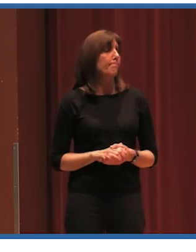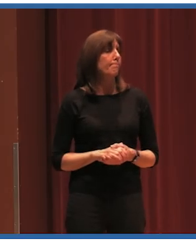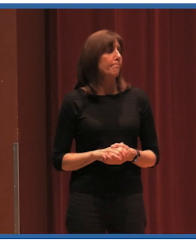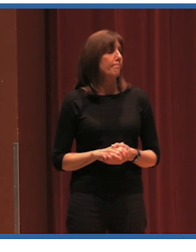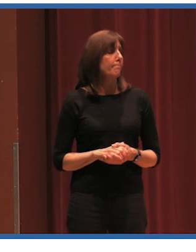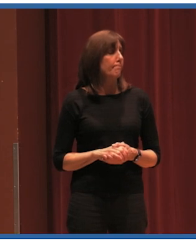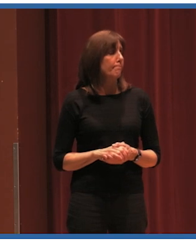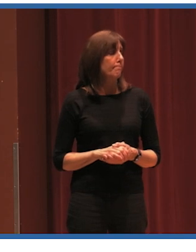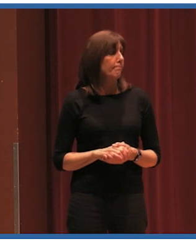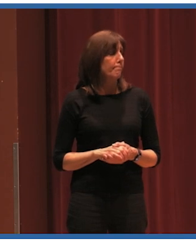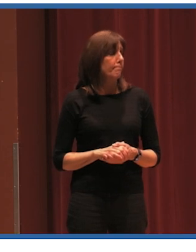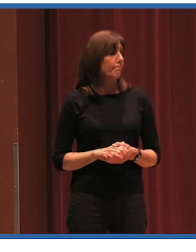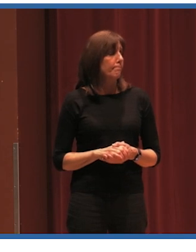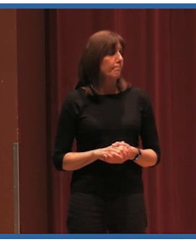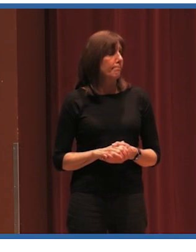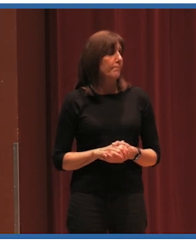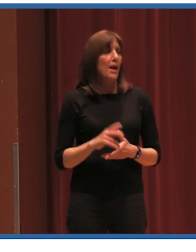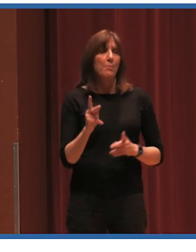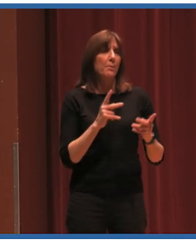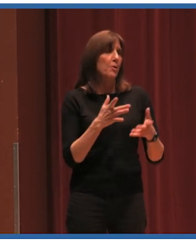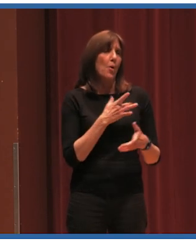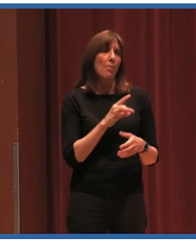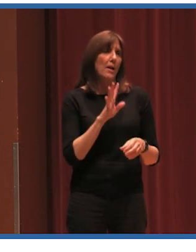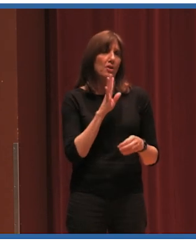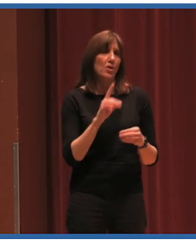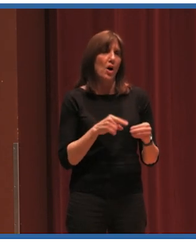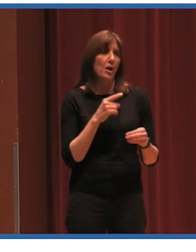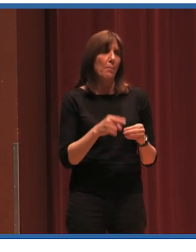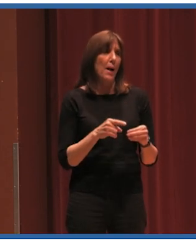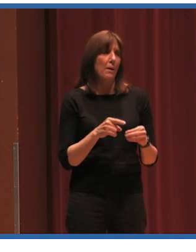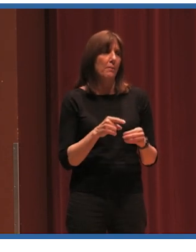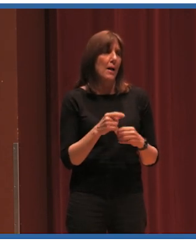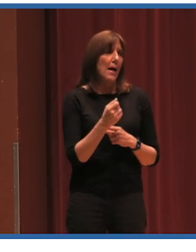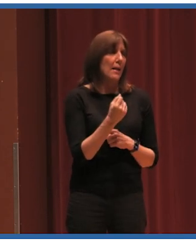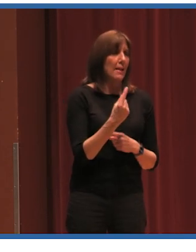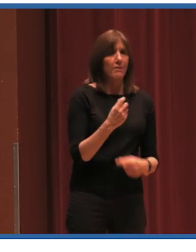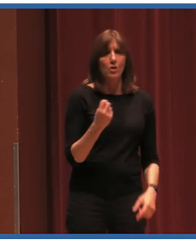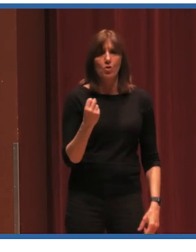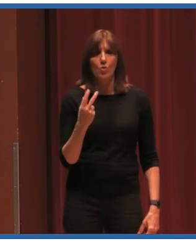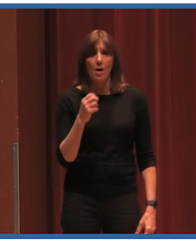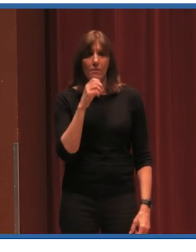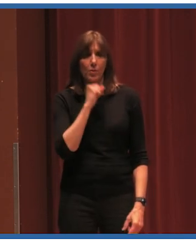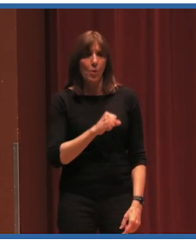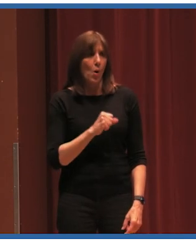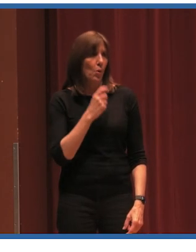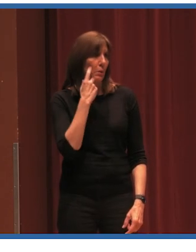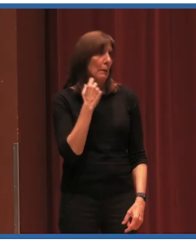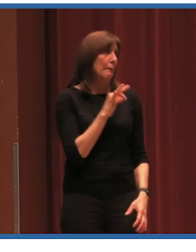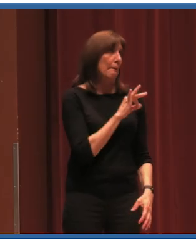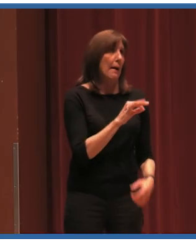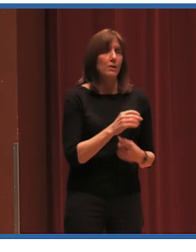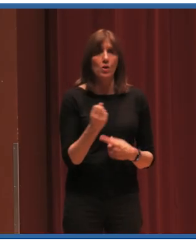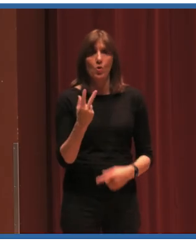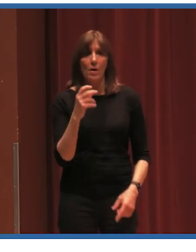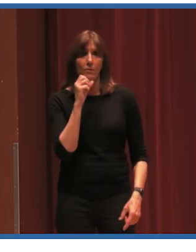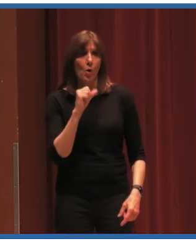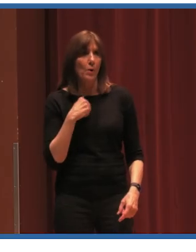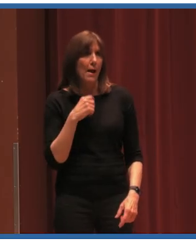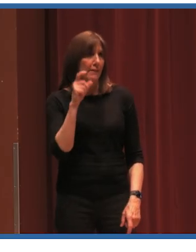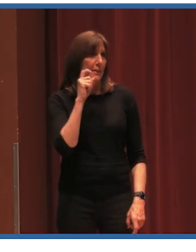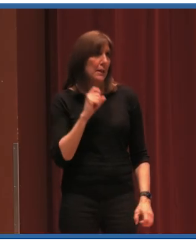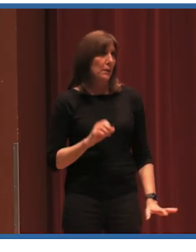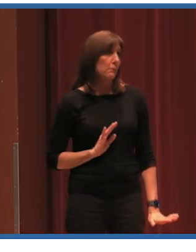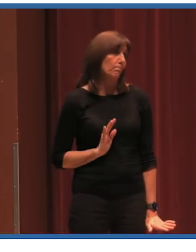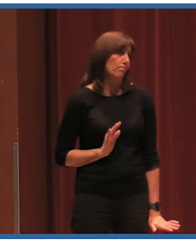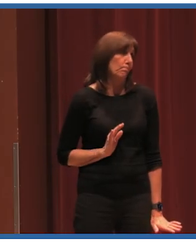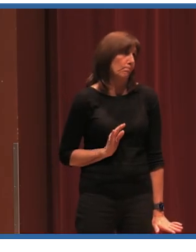And people, I think, don't like talking about their 11 or 12-year-olds or 9 through 12-year-olds ever having sex. But